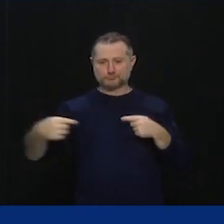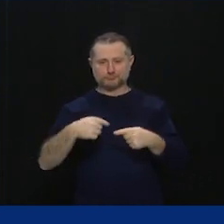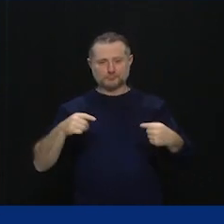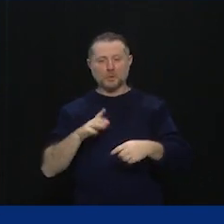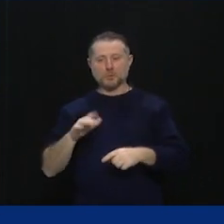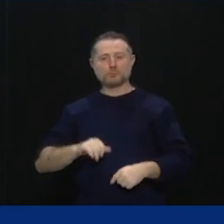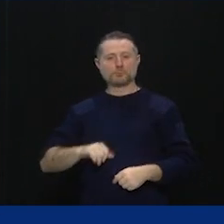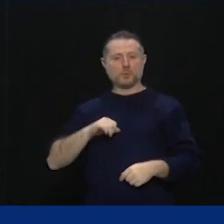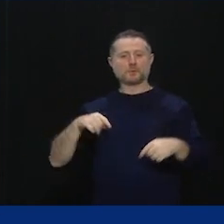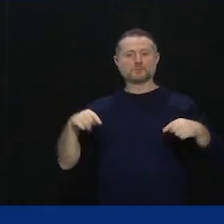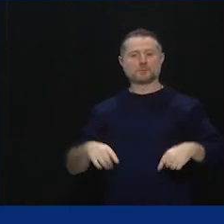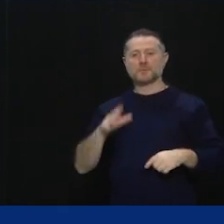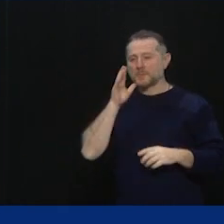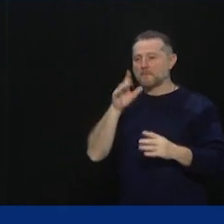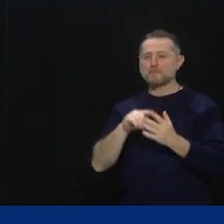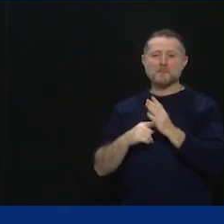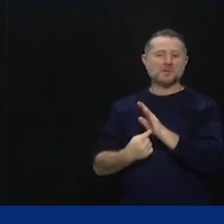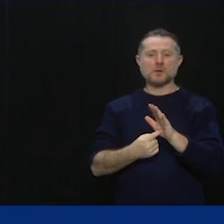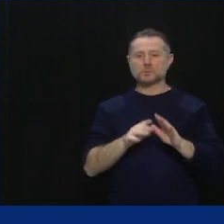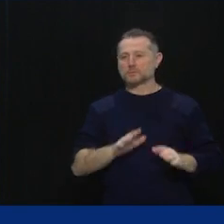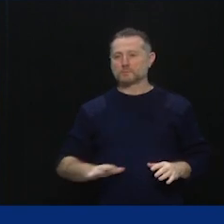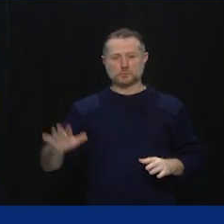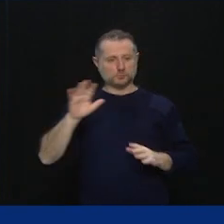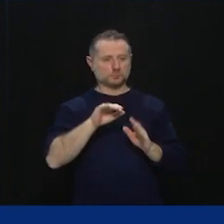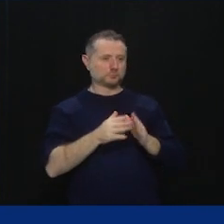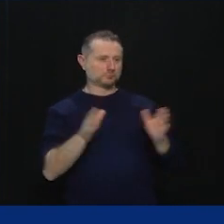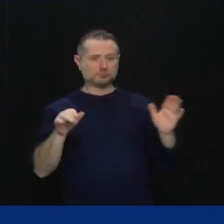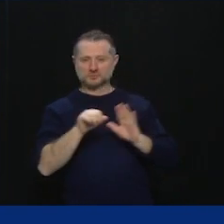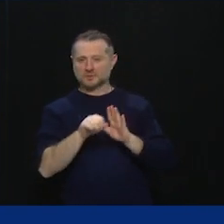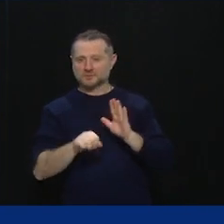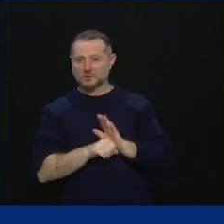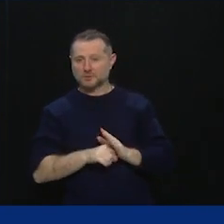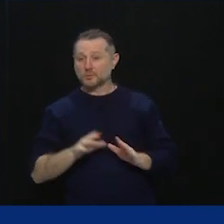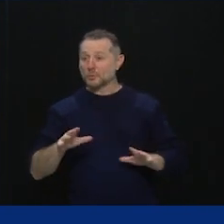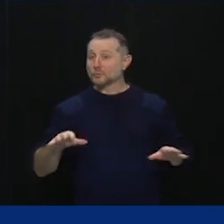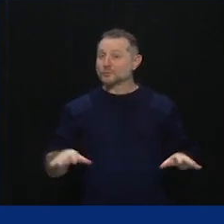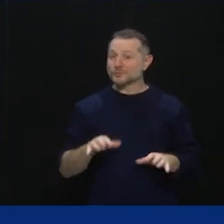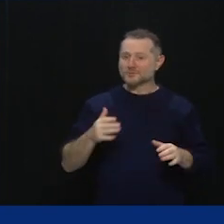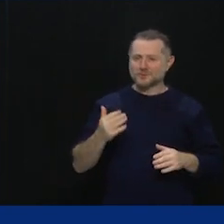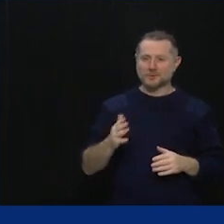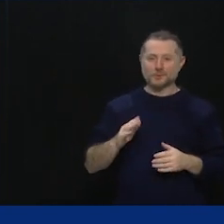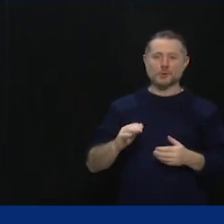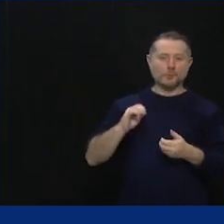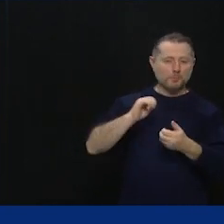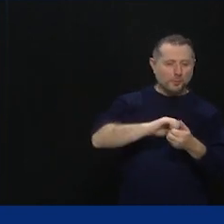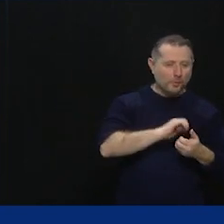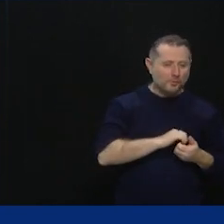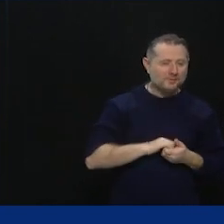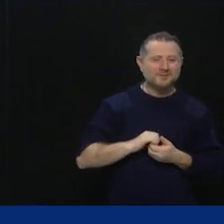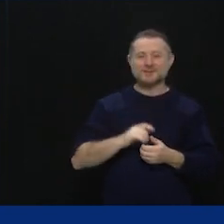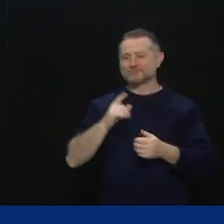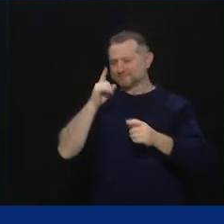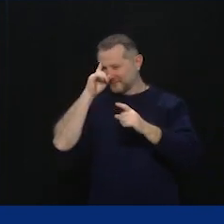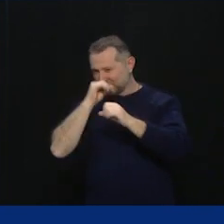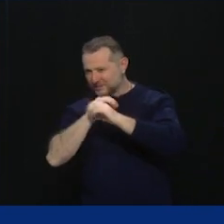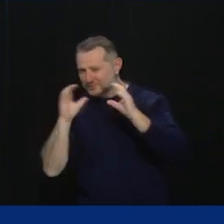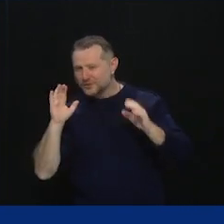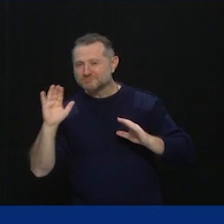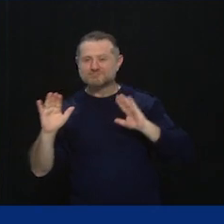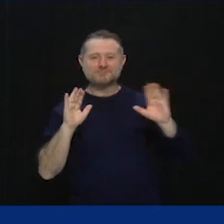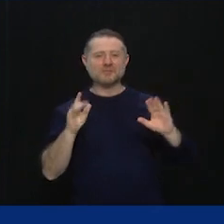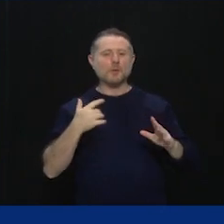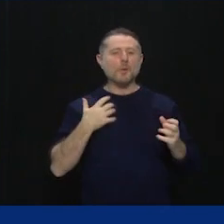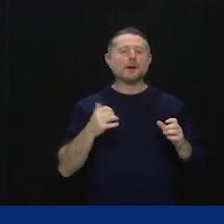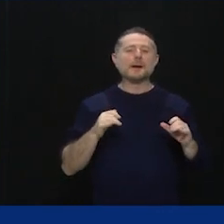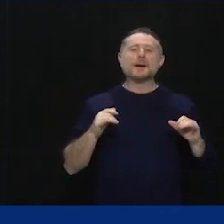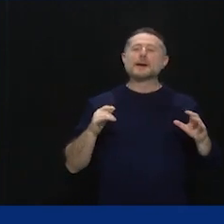the state. What you've done here, the partnerships you've created, the vision you executed, is what I want to replicate all over the state. We'll always remember